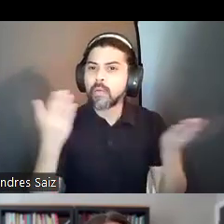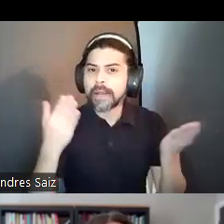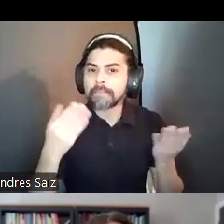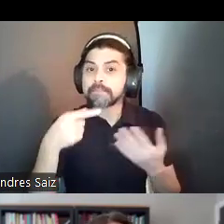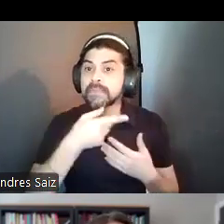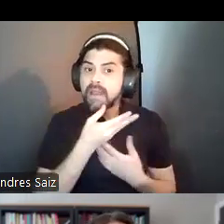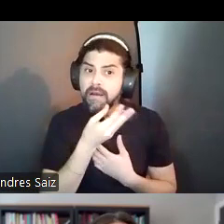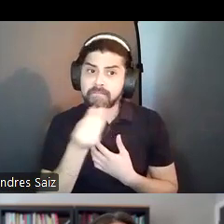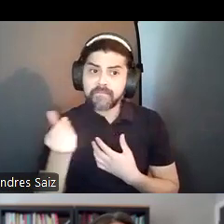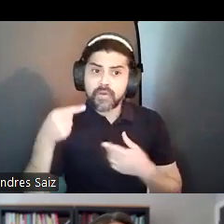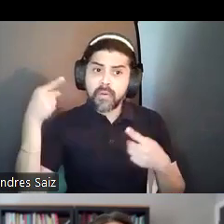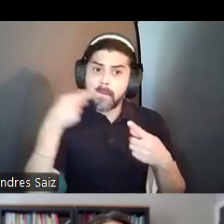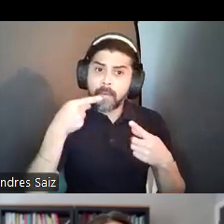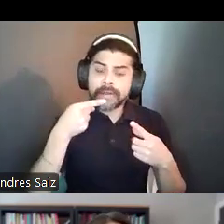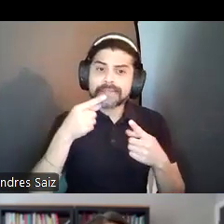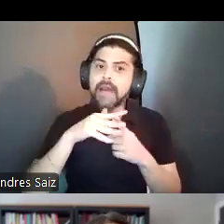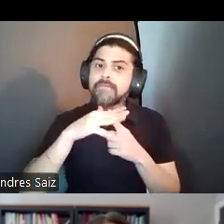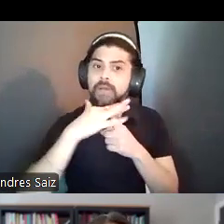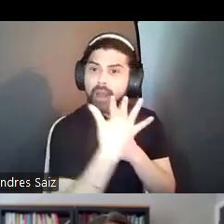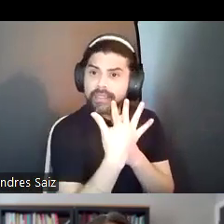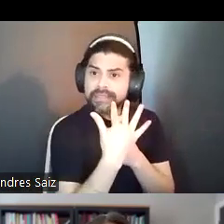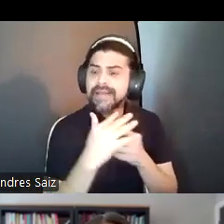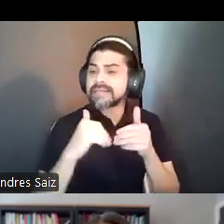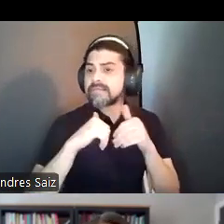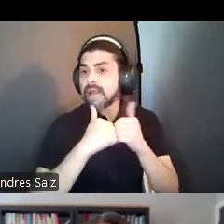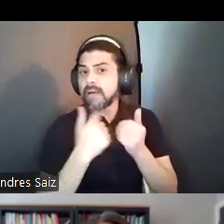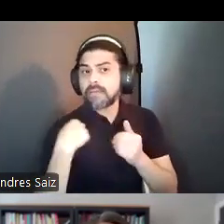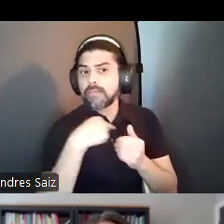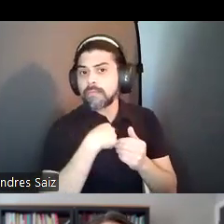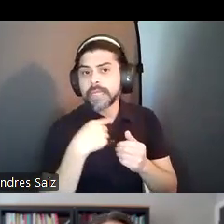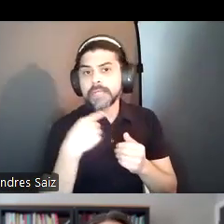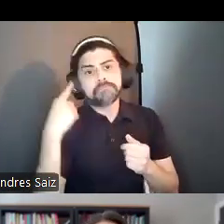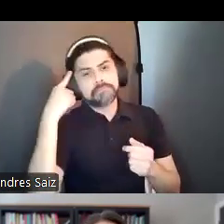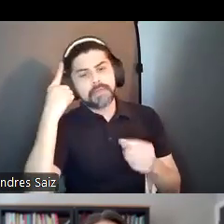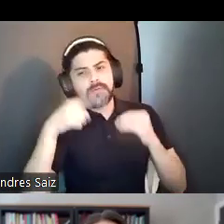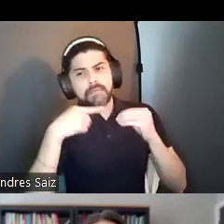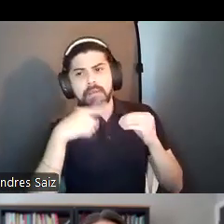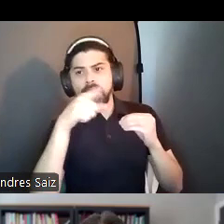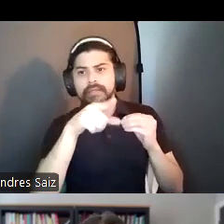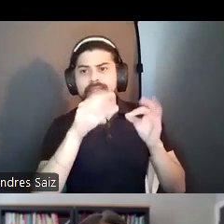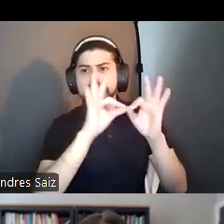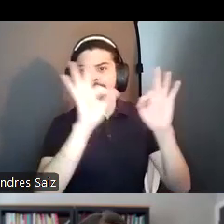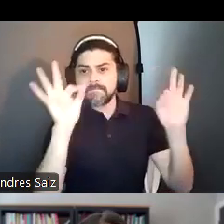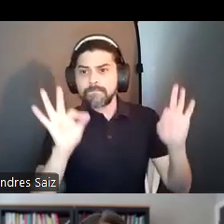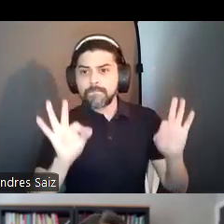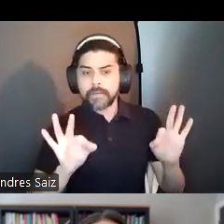few points of context, sort of in how we arrived at this specific draft framework. So